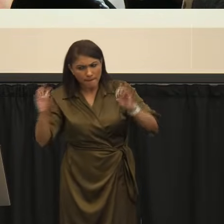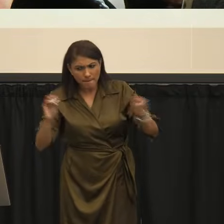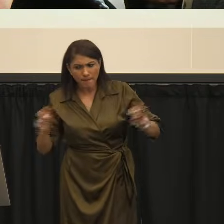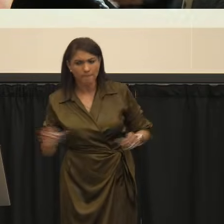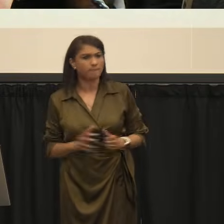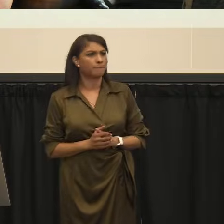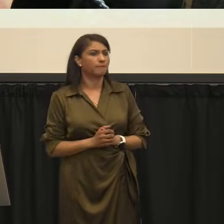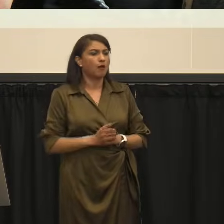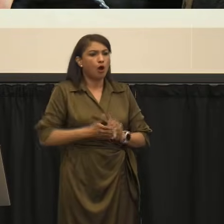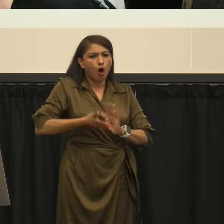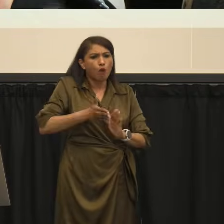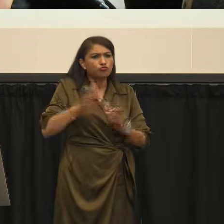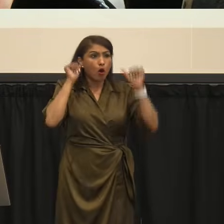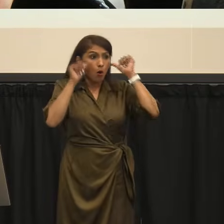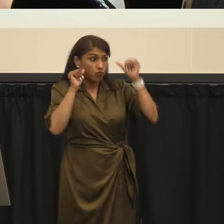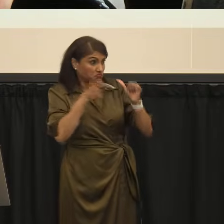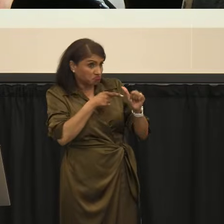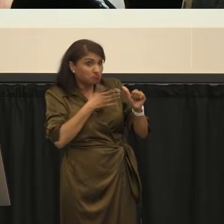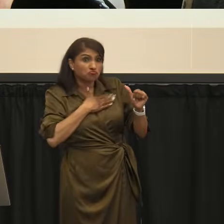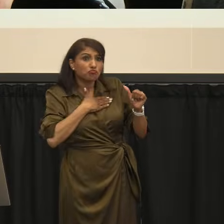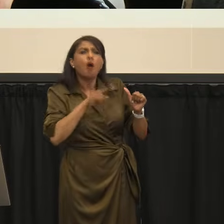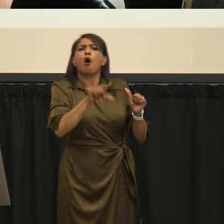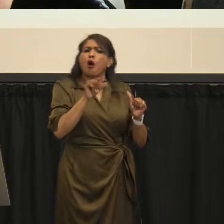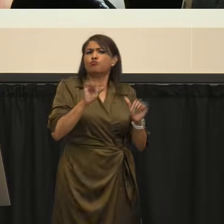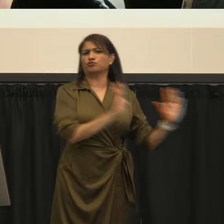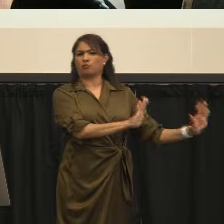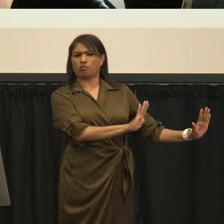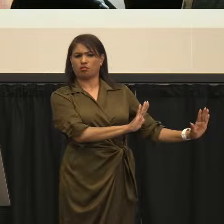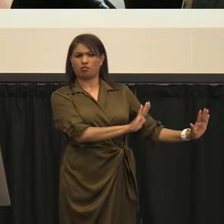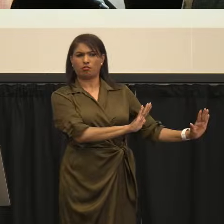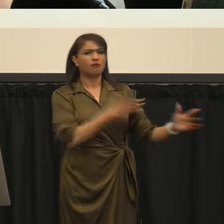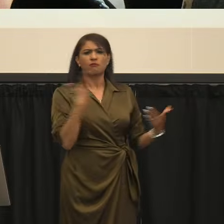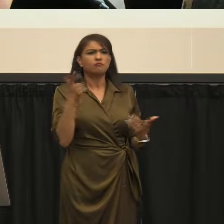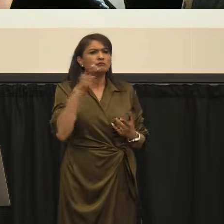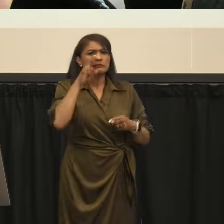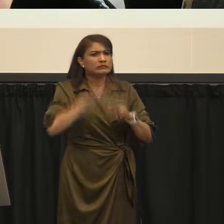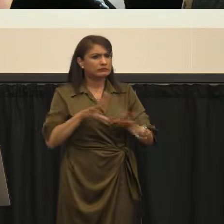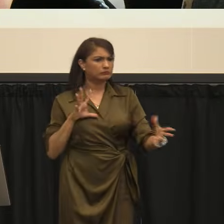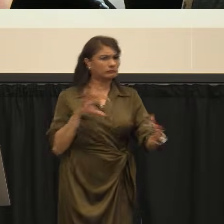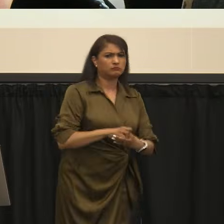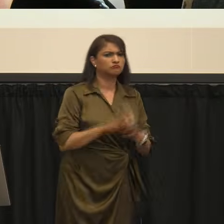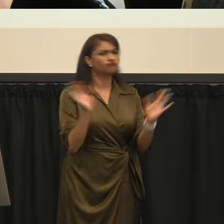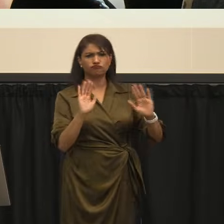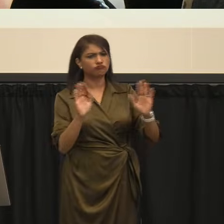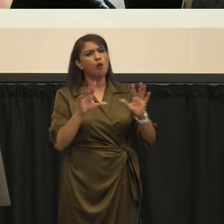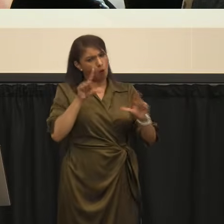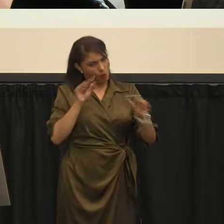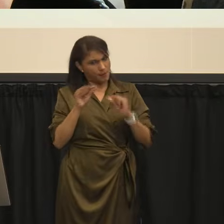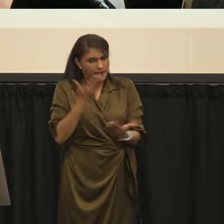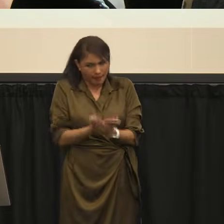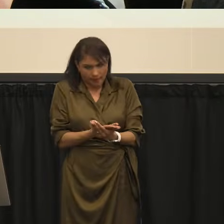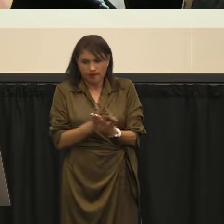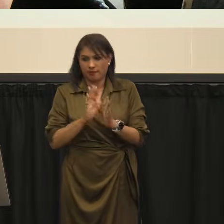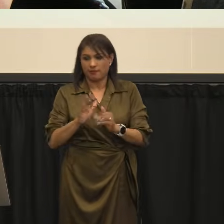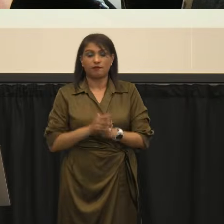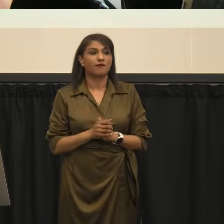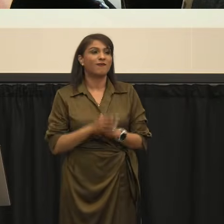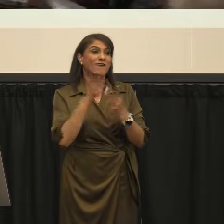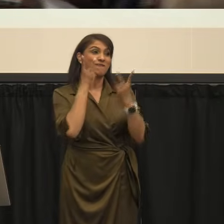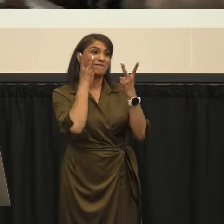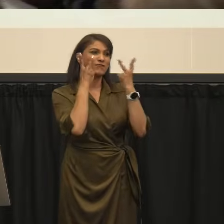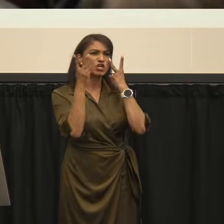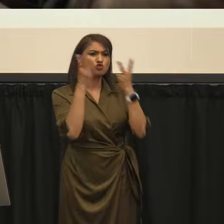text, images, optional audio if you would like to add that. If you do not want to include audio, it should